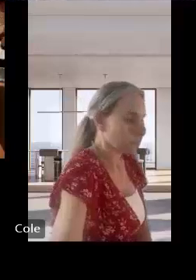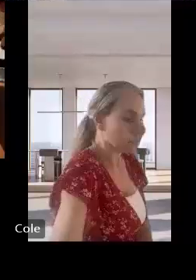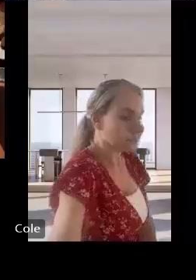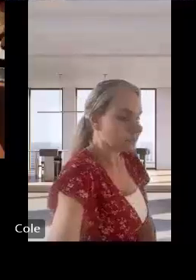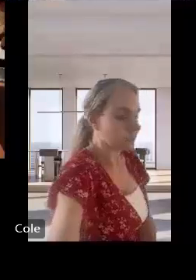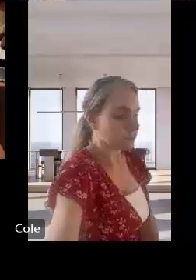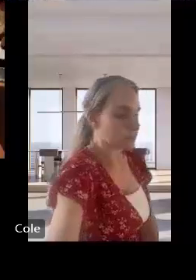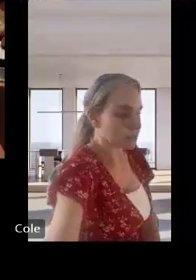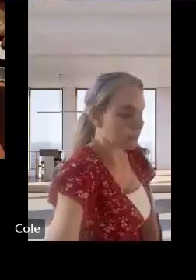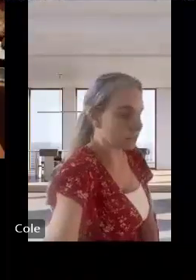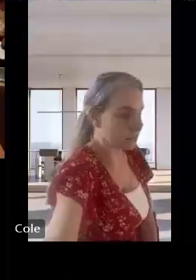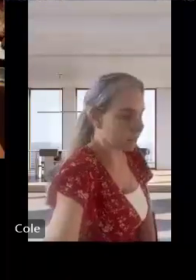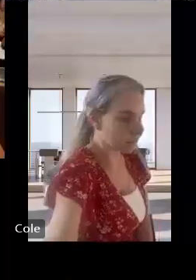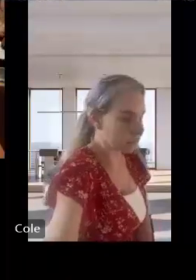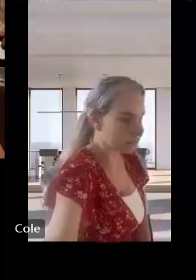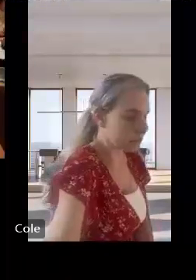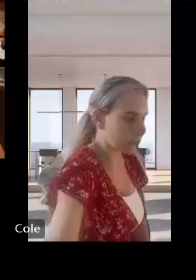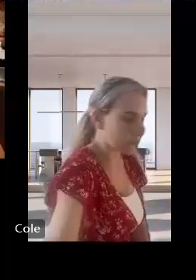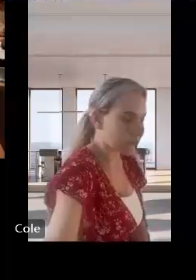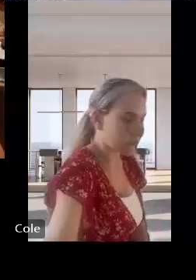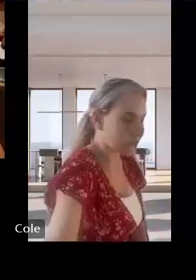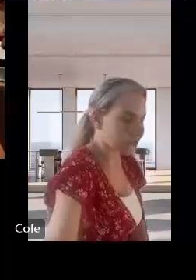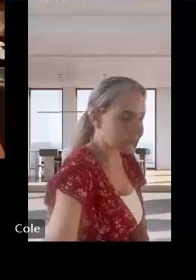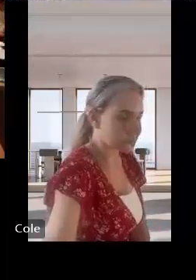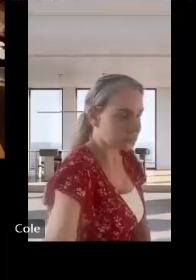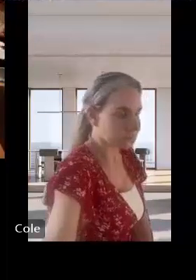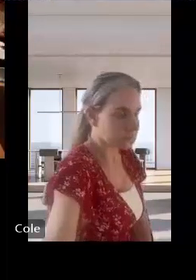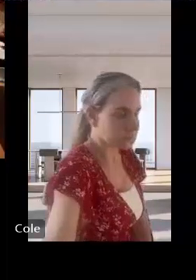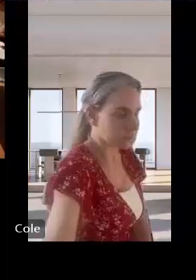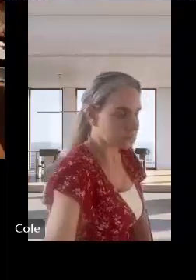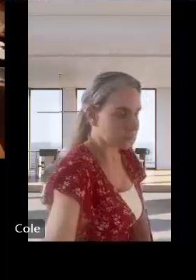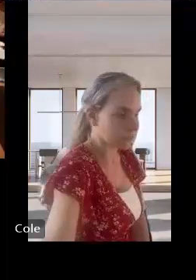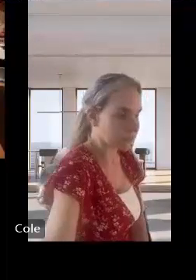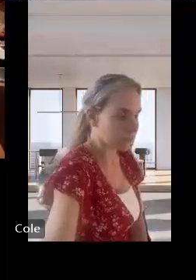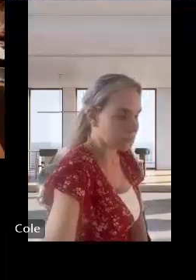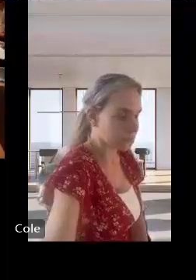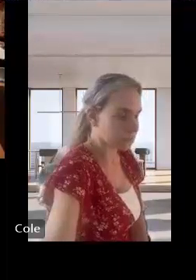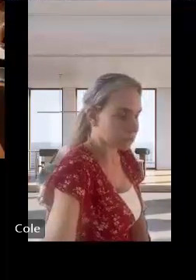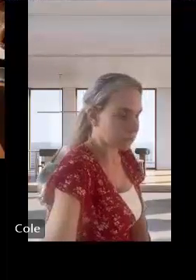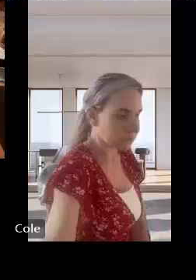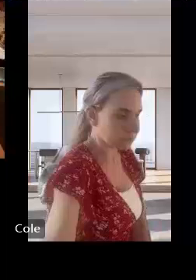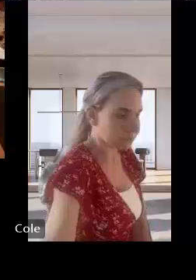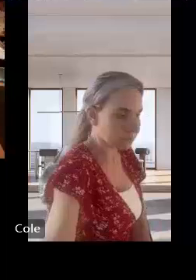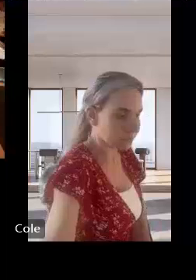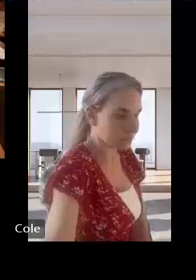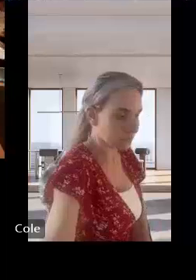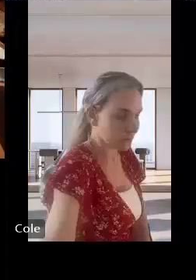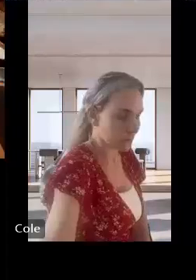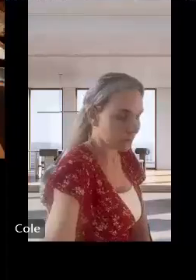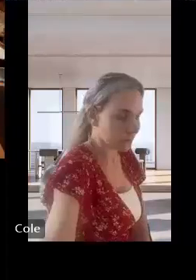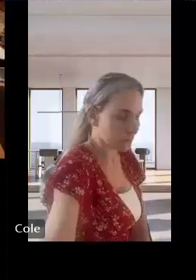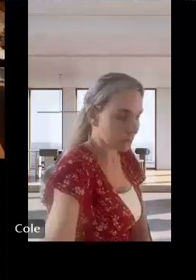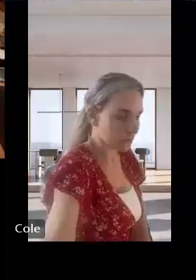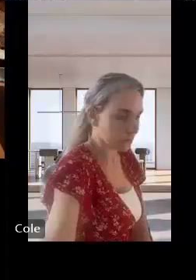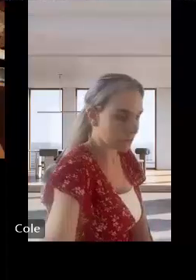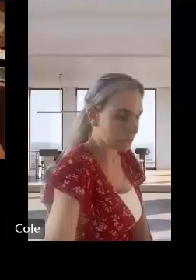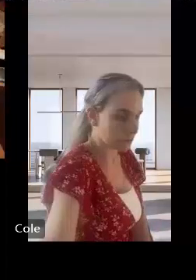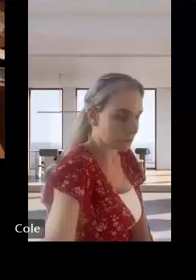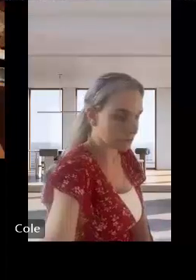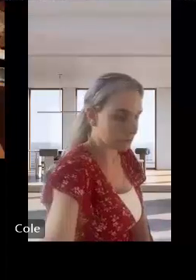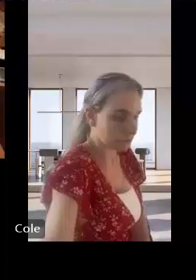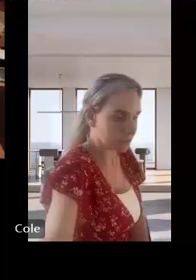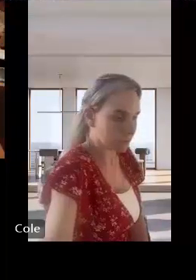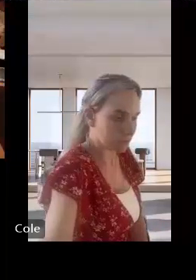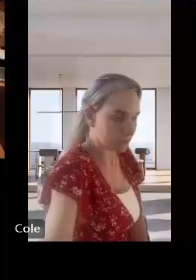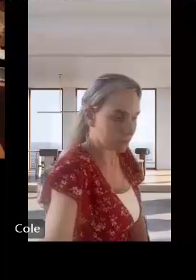students. And definitely we're looking at using the, if it get approved by the board, definitely